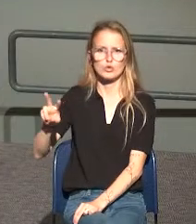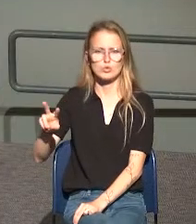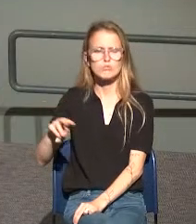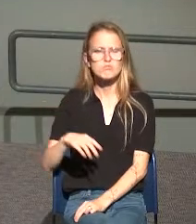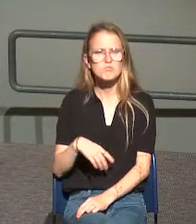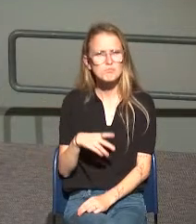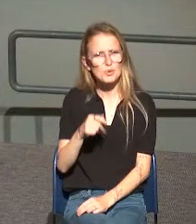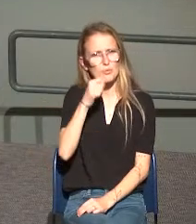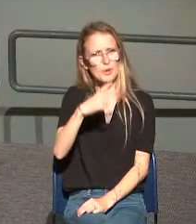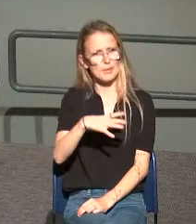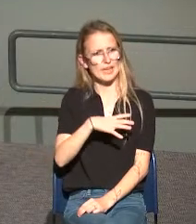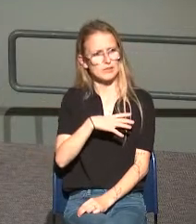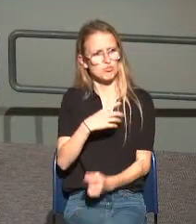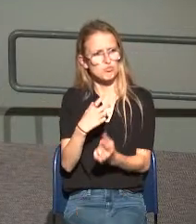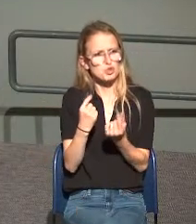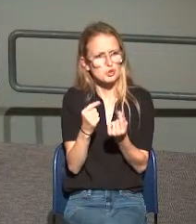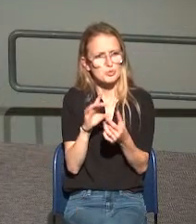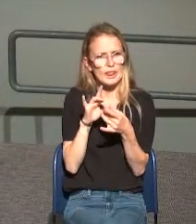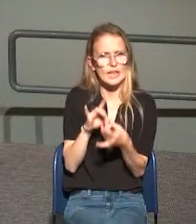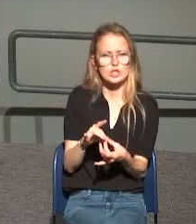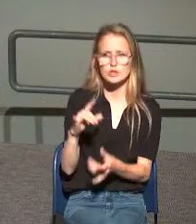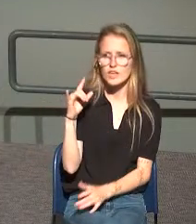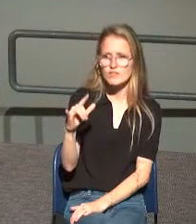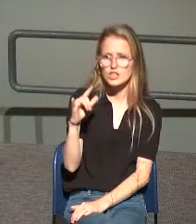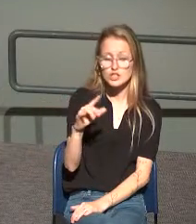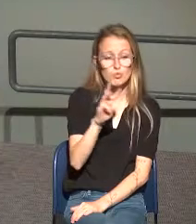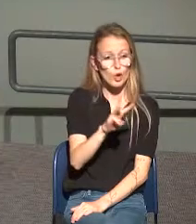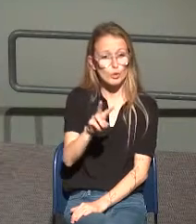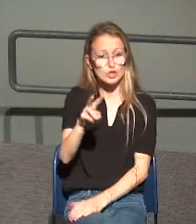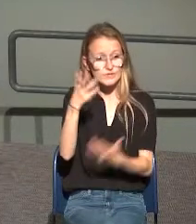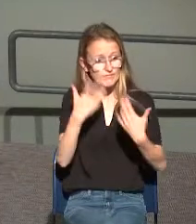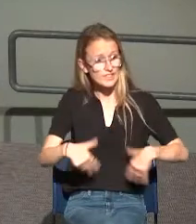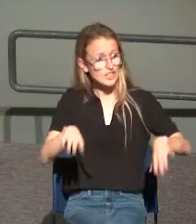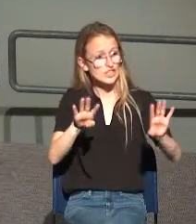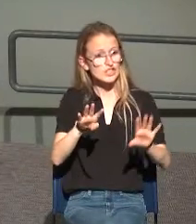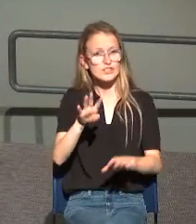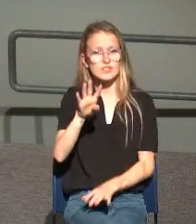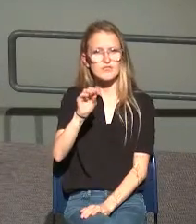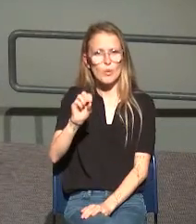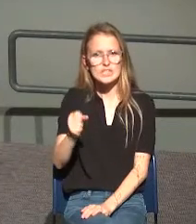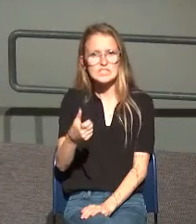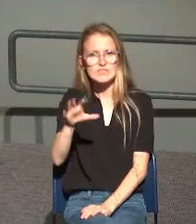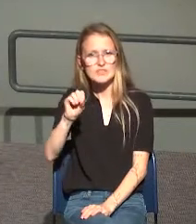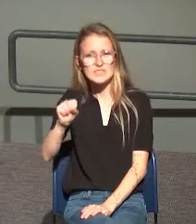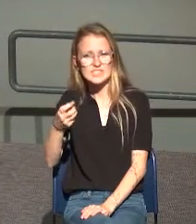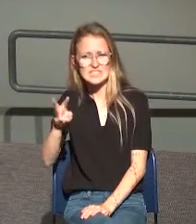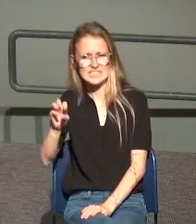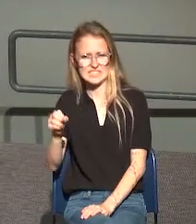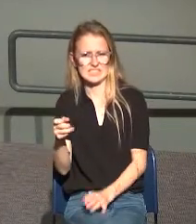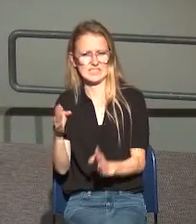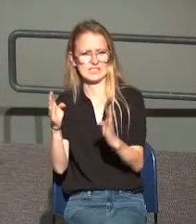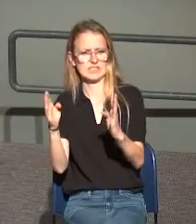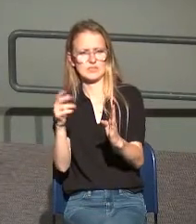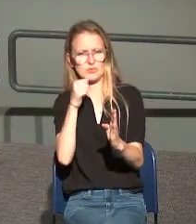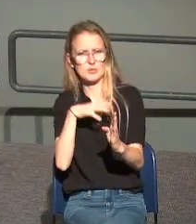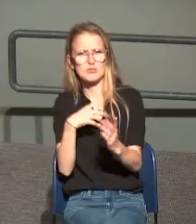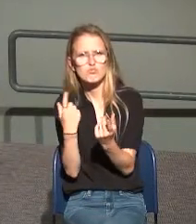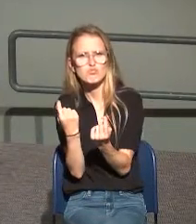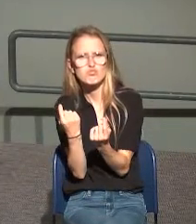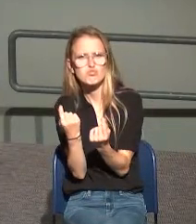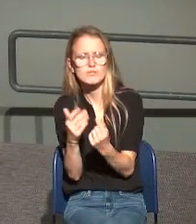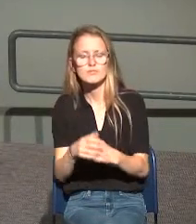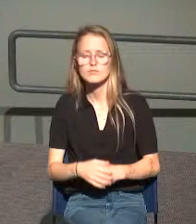military aviation right after World War II in the 40s, 50s, and 60s? Eileen, can you tell us about what the situation was like for